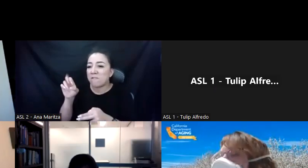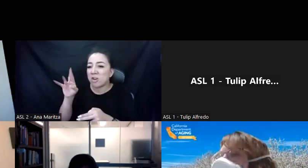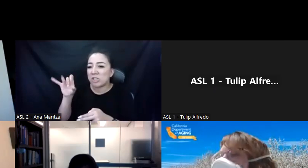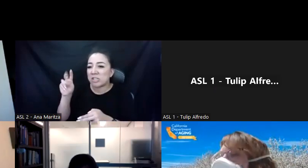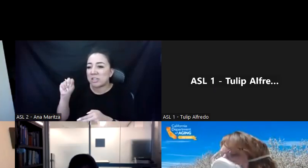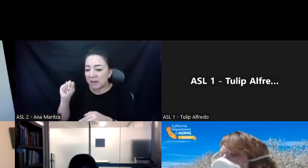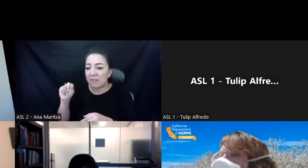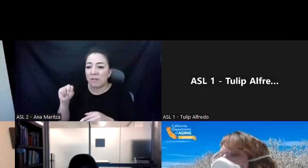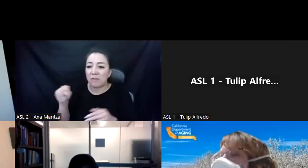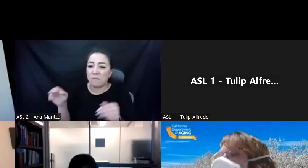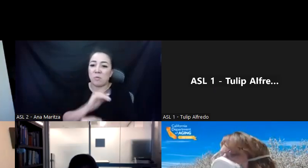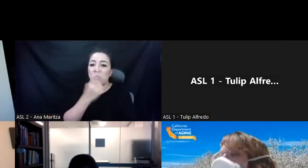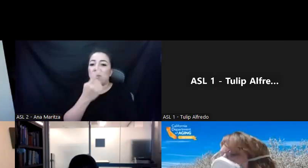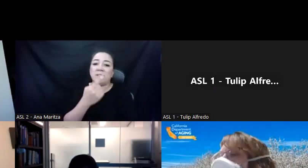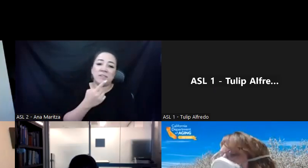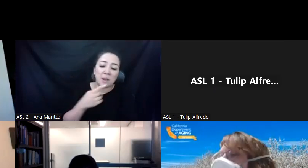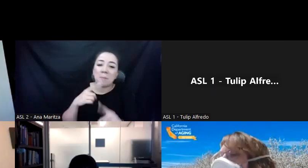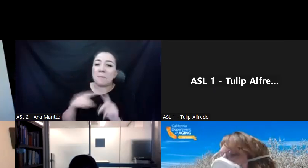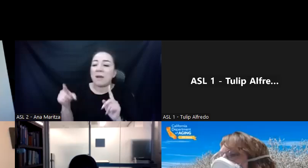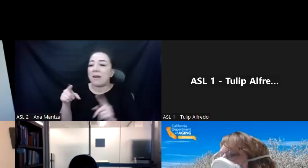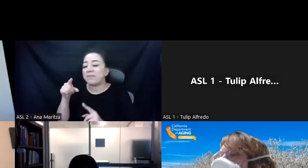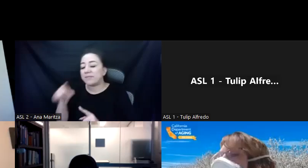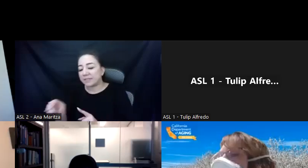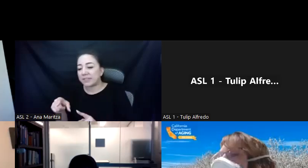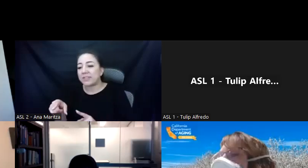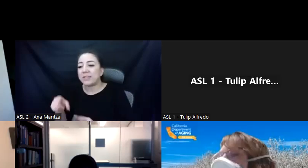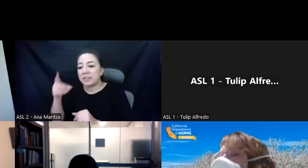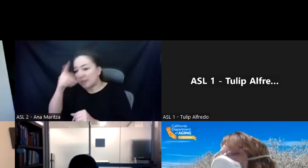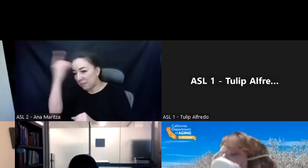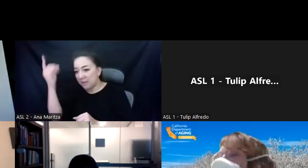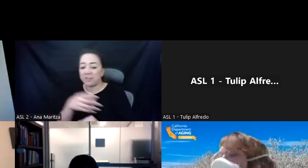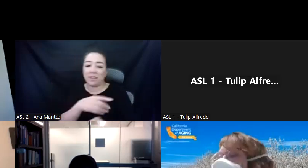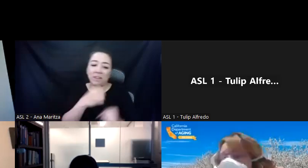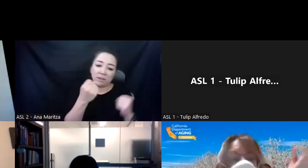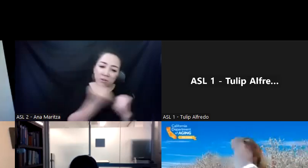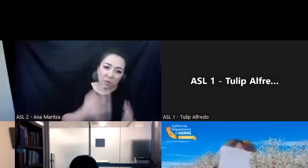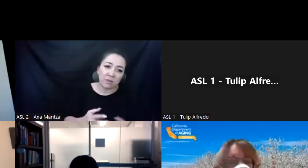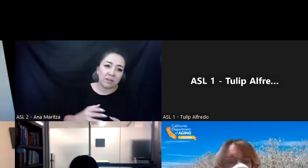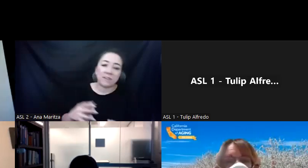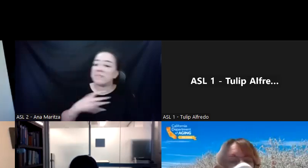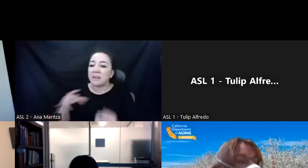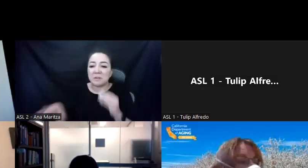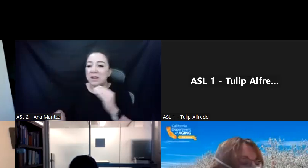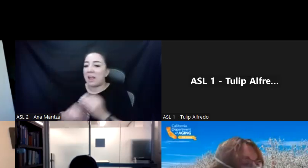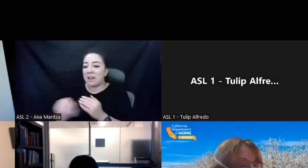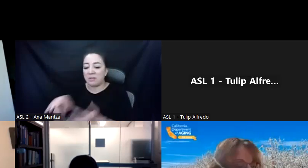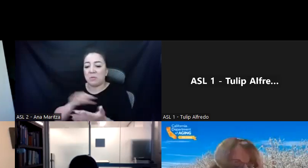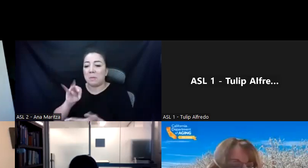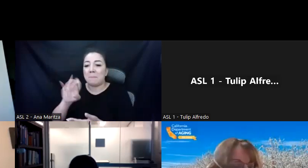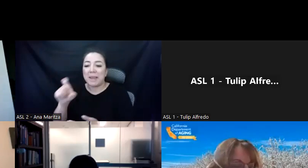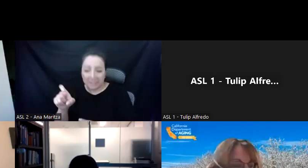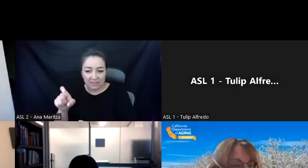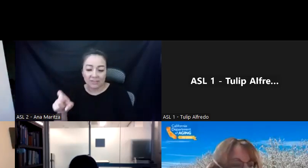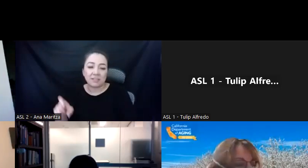one said, but it's dementia and their supporters, right? So anyway, it's fine to add that to the mix.